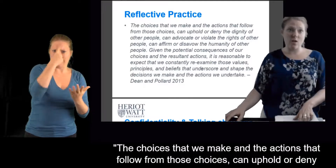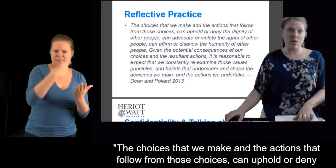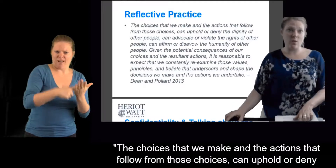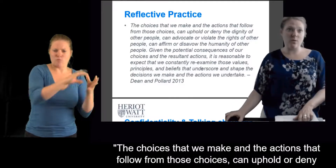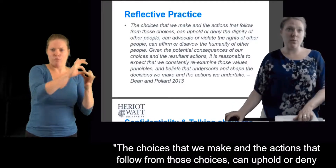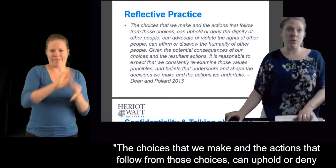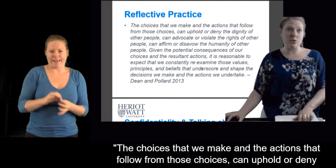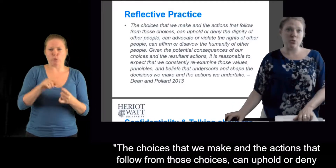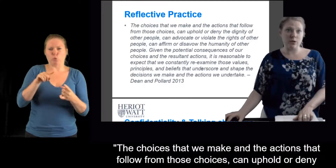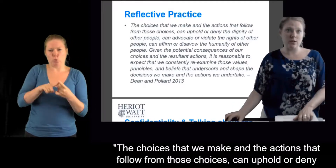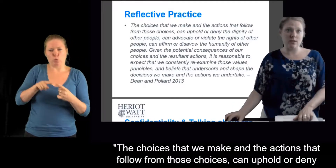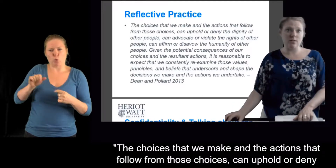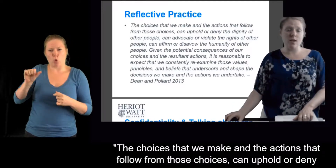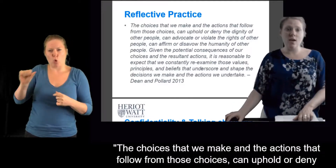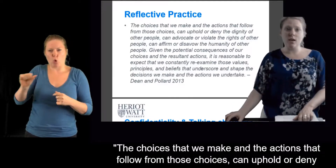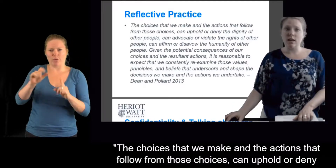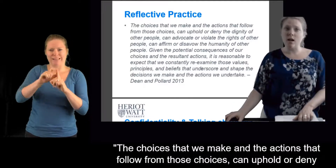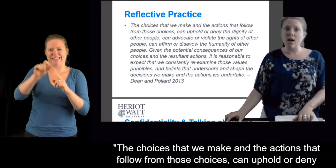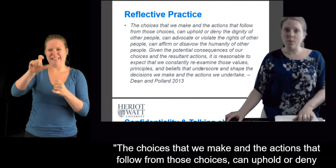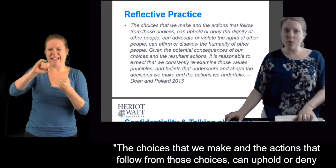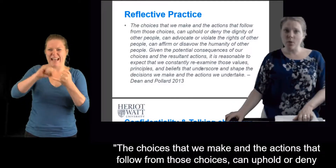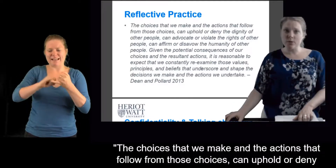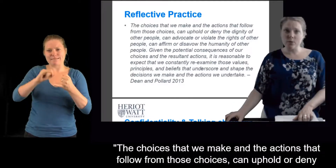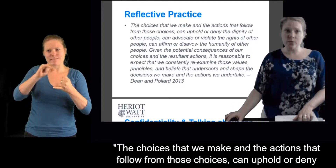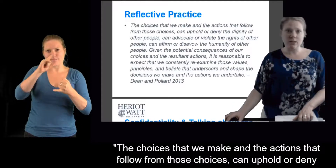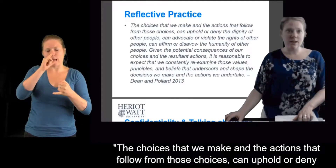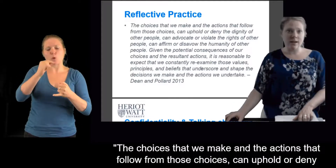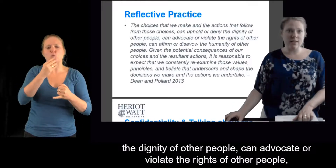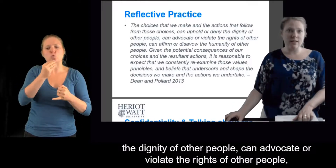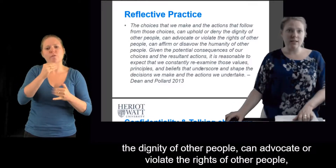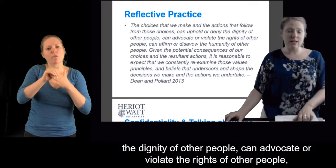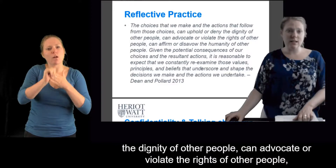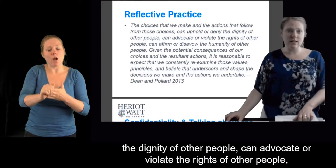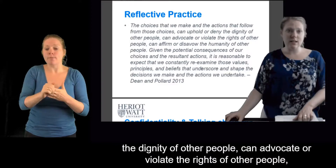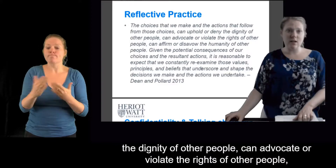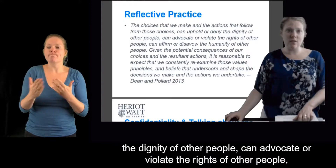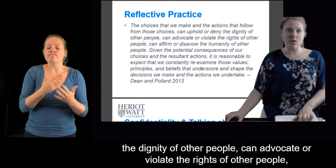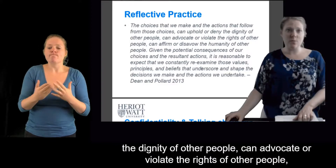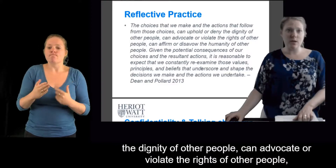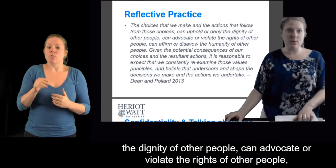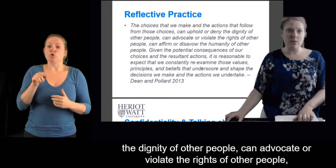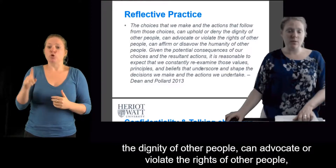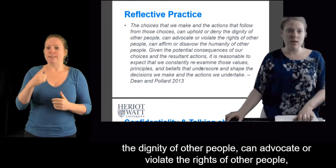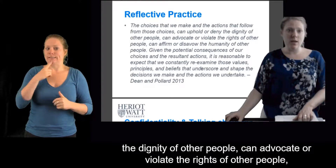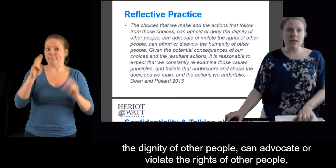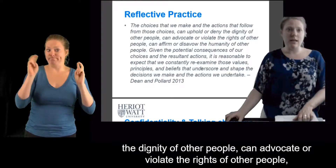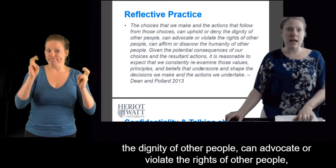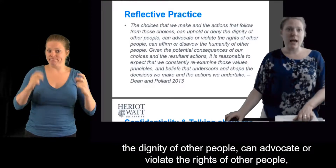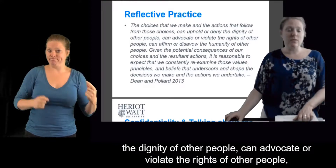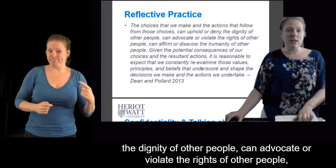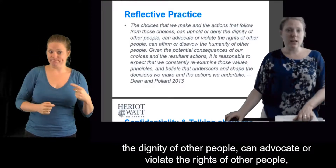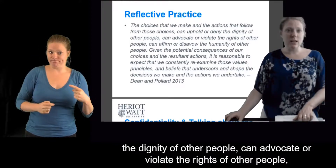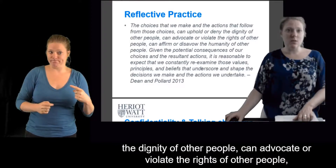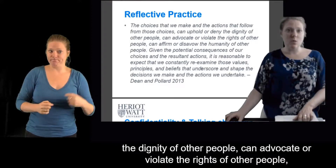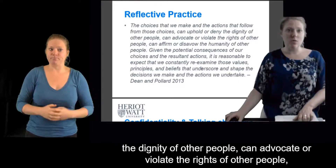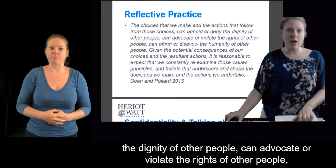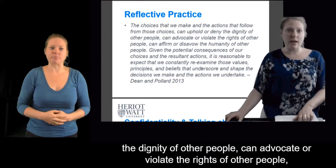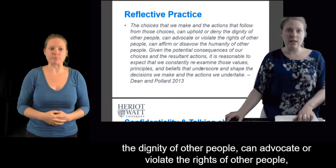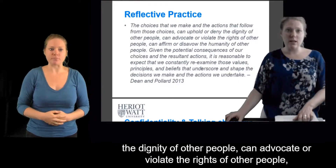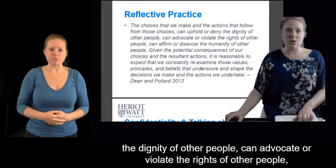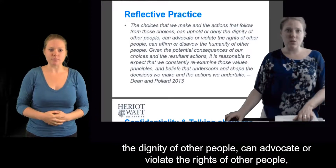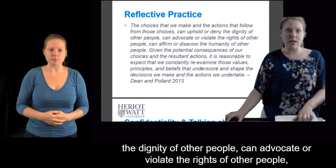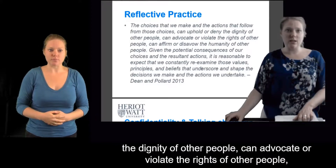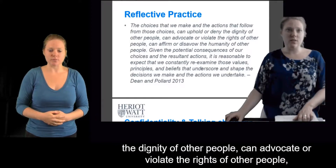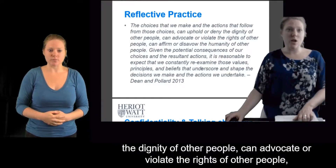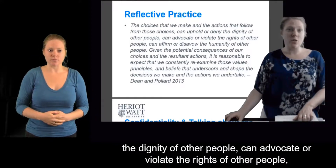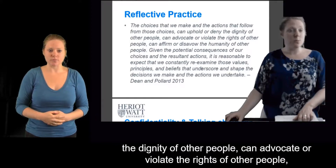that follow from those choices can uphold or deny the dignity of other people, can advocate or